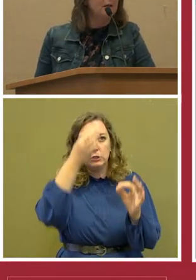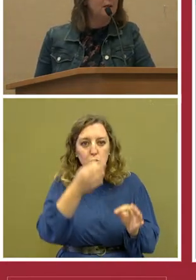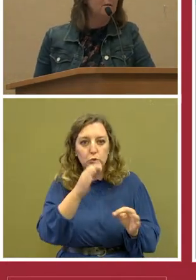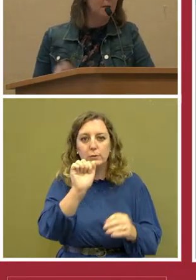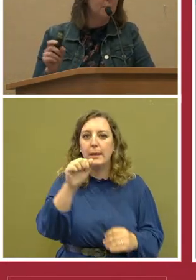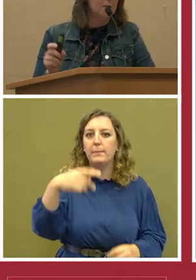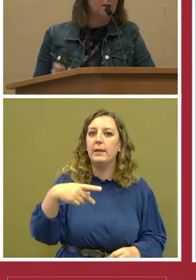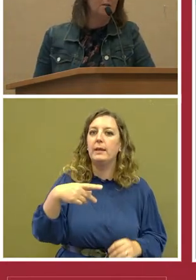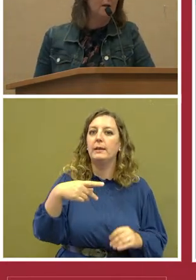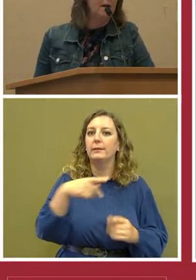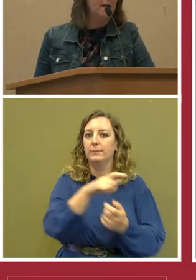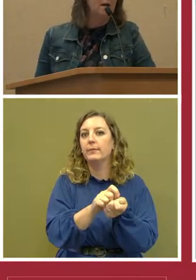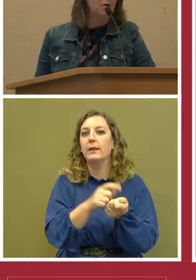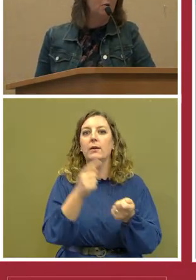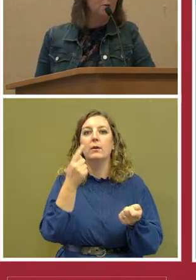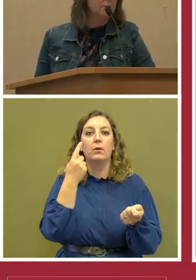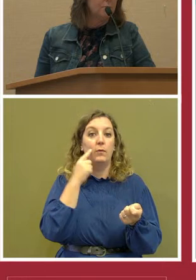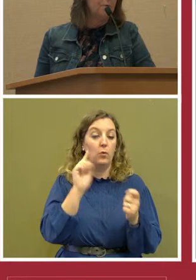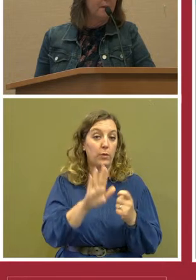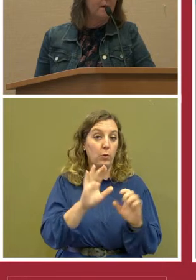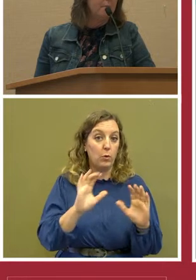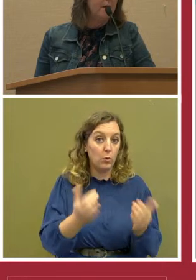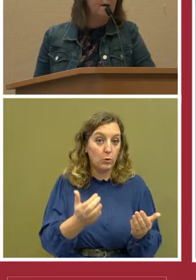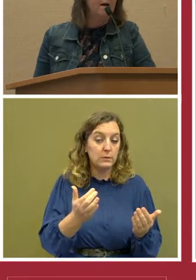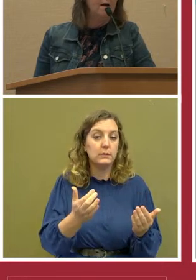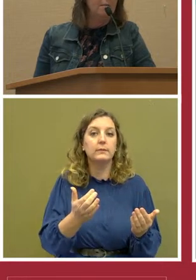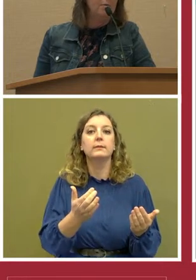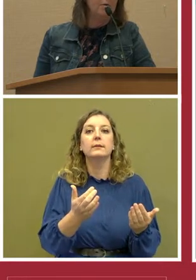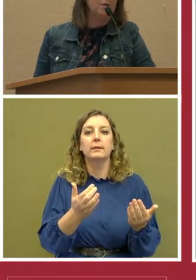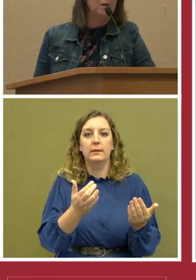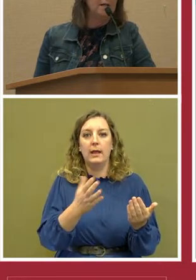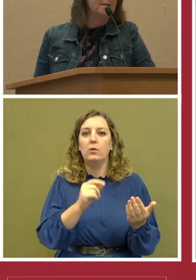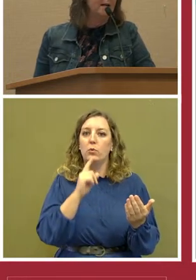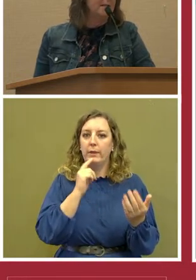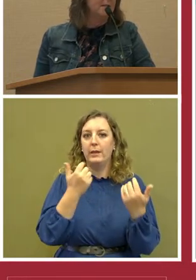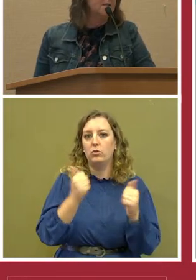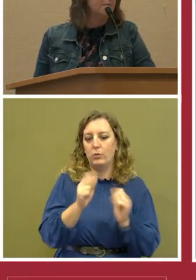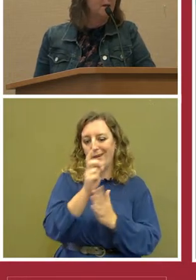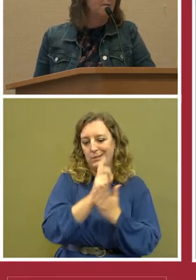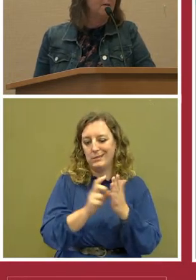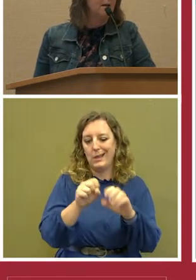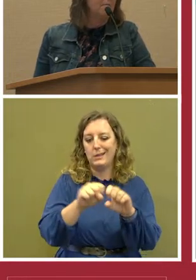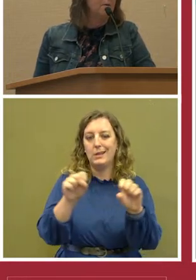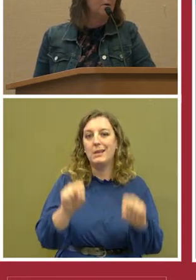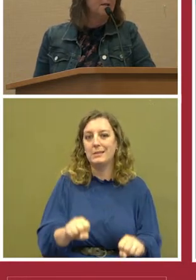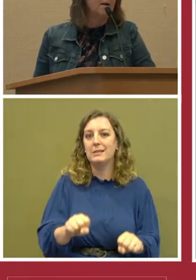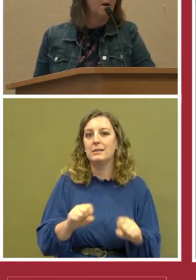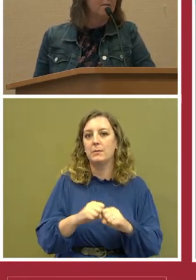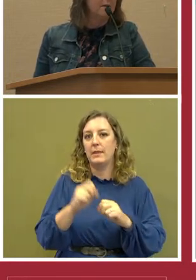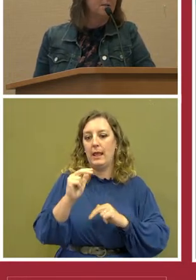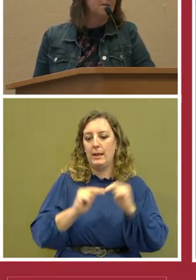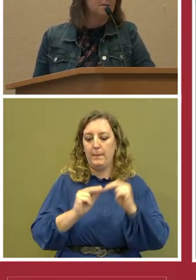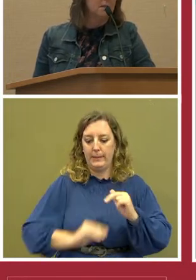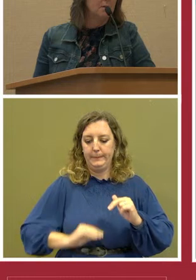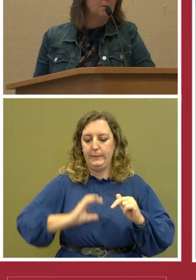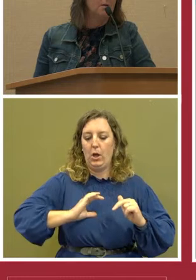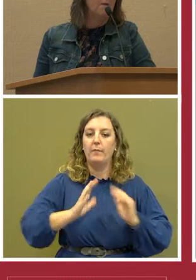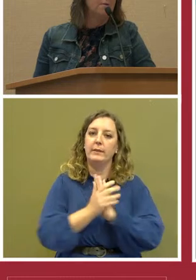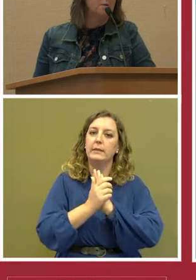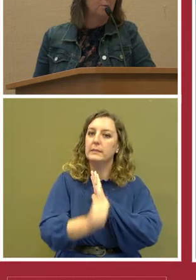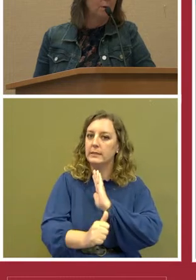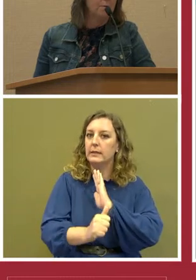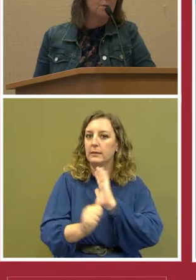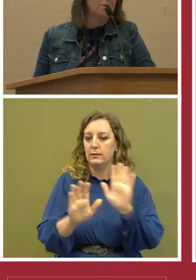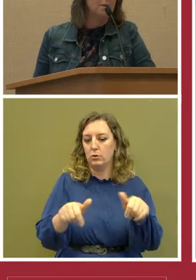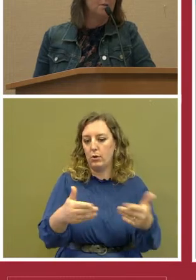AP in particular as a course for them, and really trying to design a system that builds that confidence and the skill and